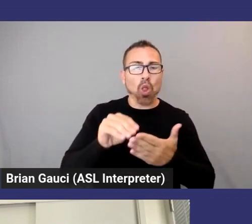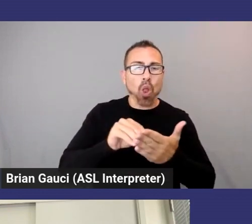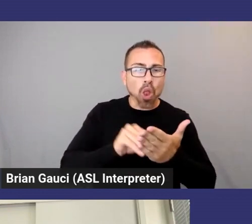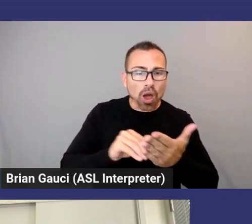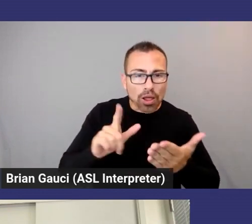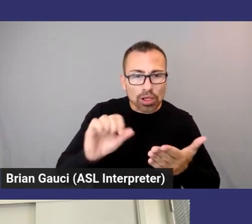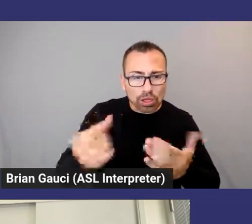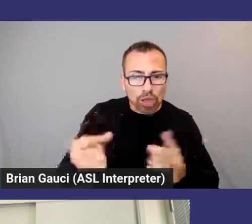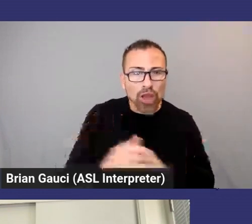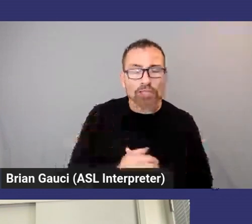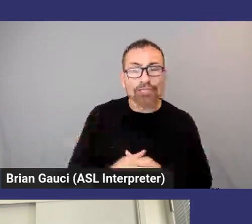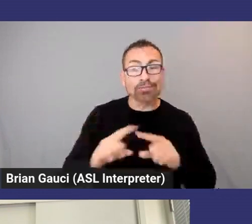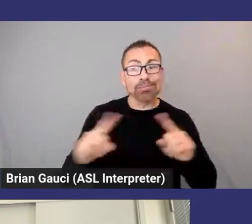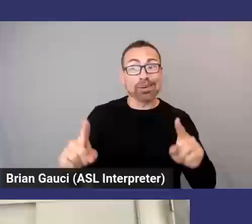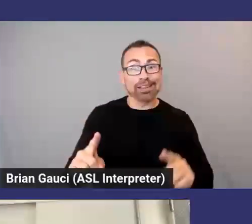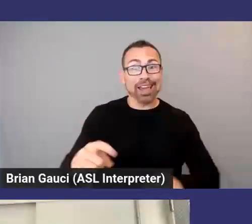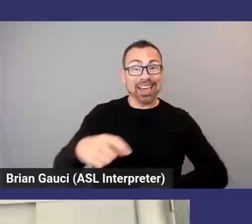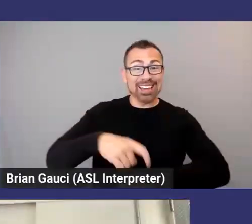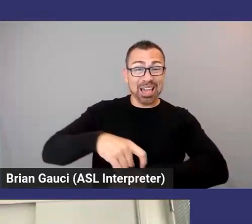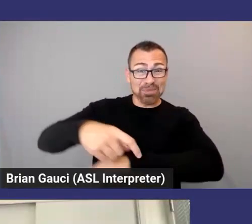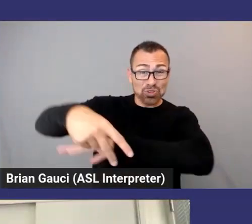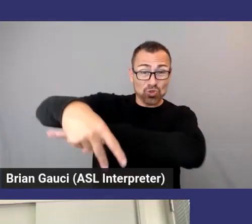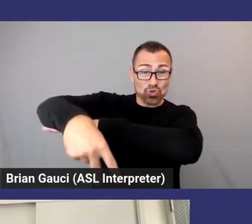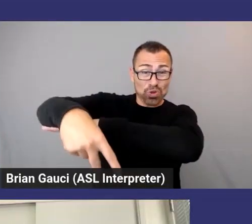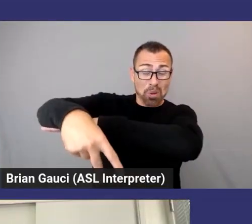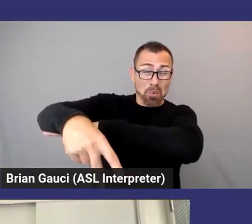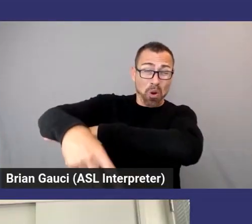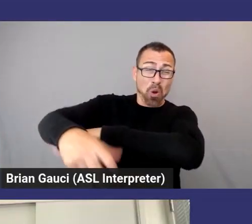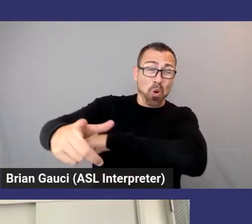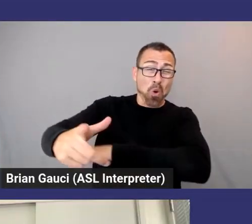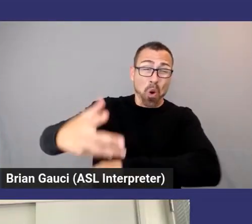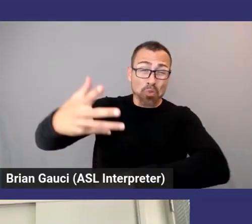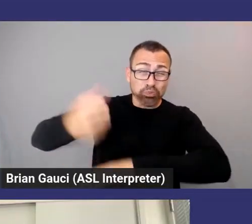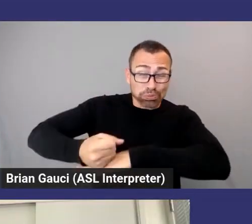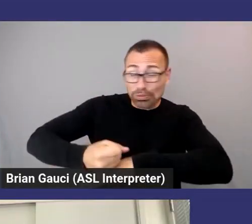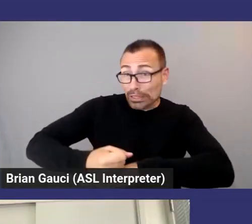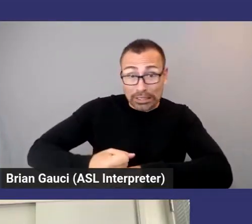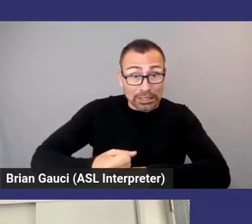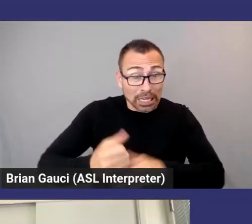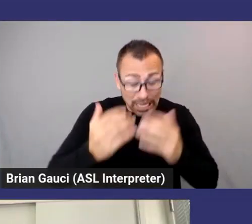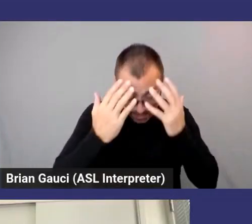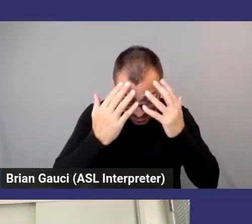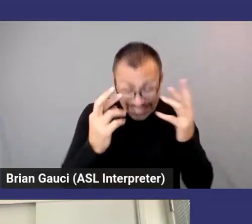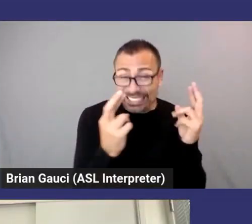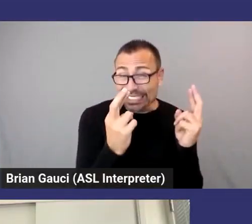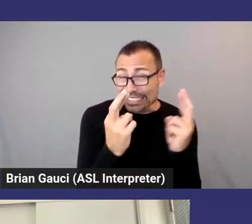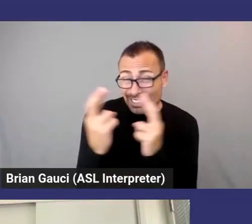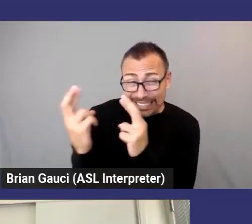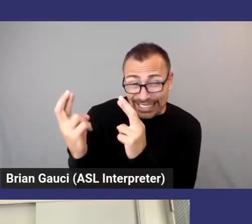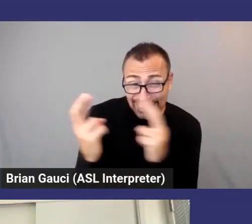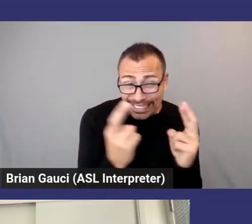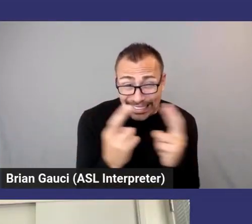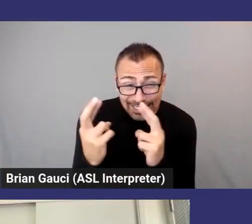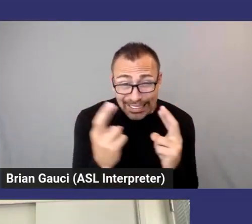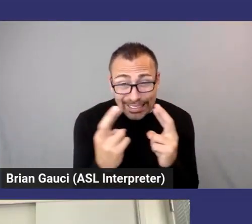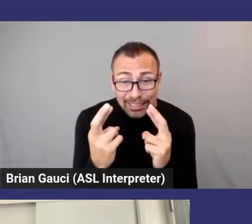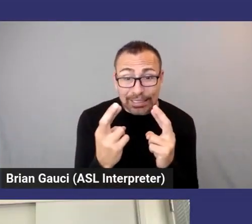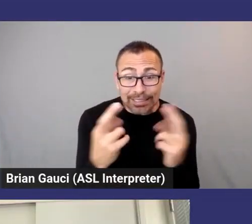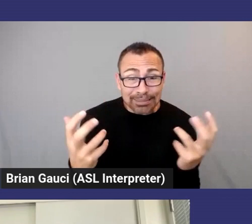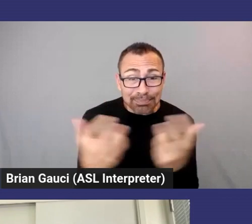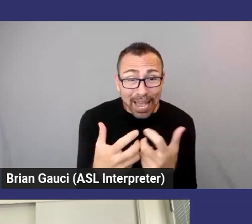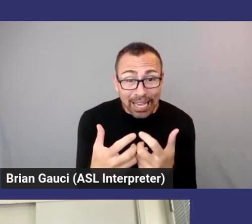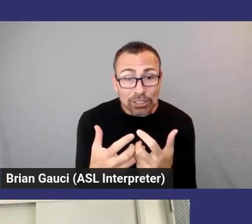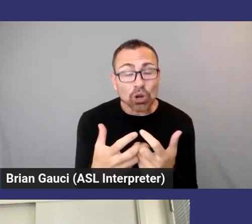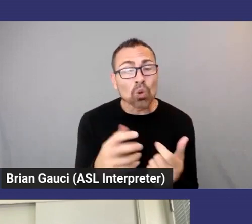of both teams are crossing their fingers and just kind of hoping like, hey, did the timestamps match up? Are we looking at the same stuff? And it's just created this very, very